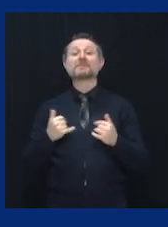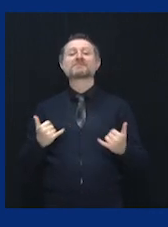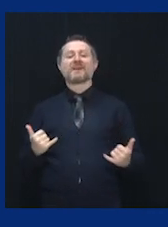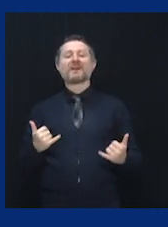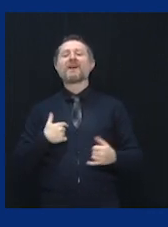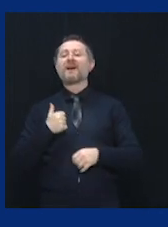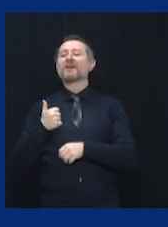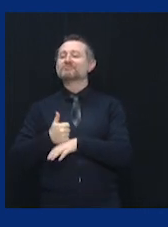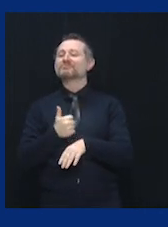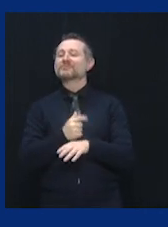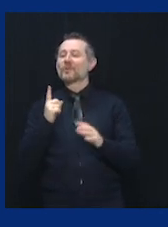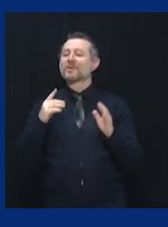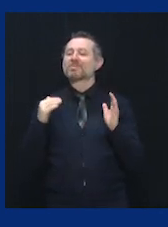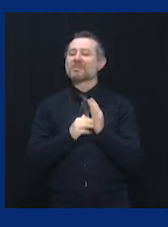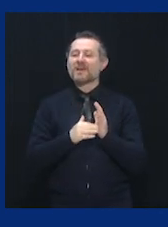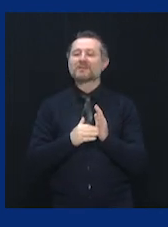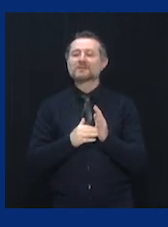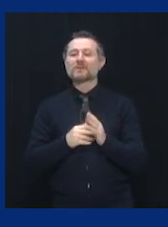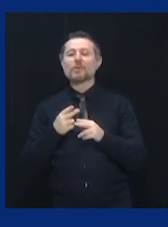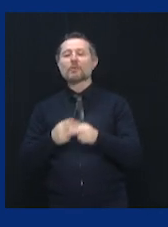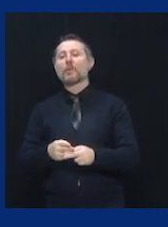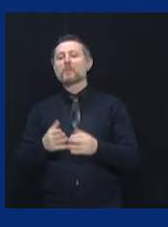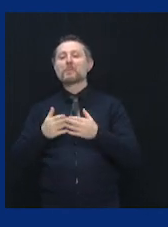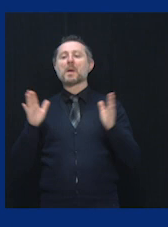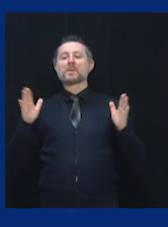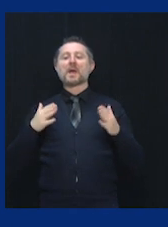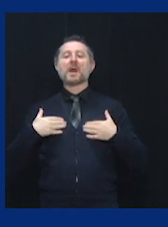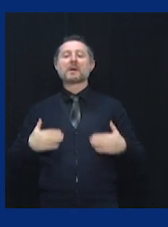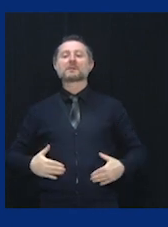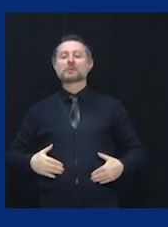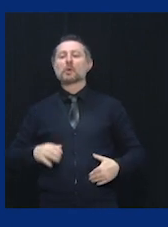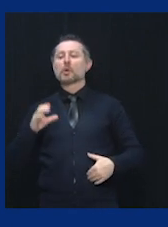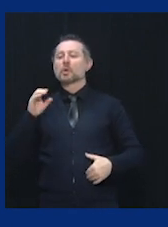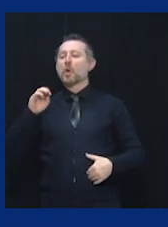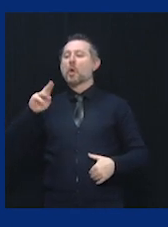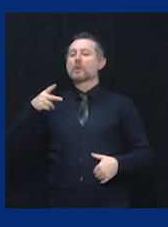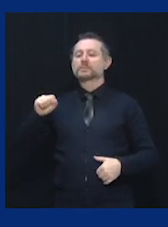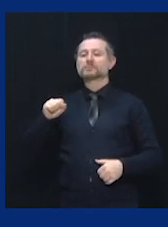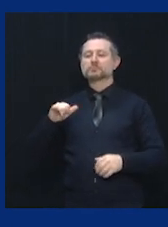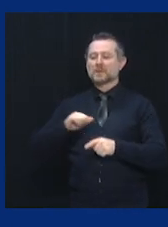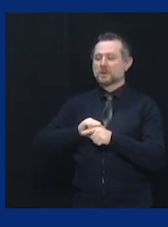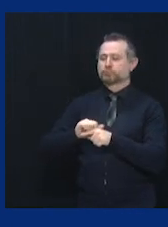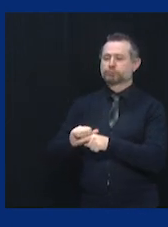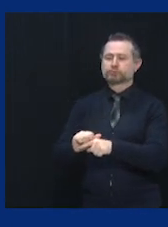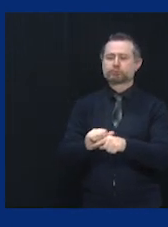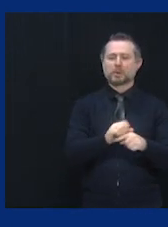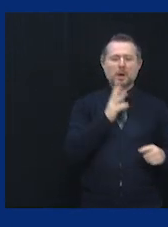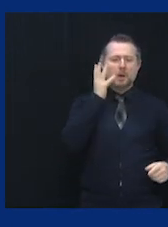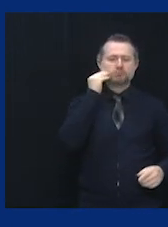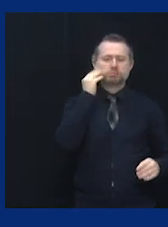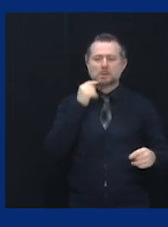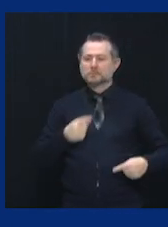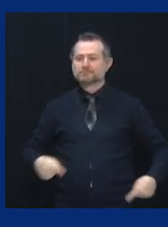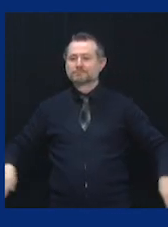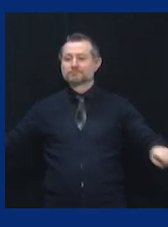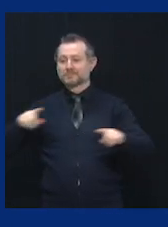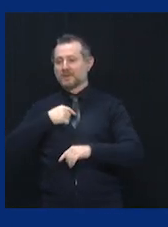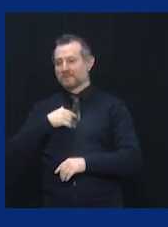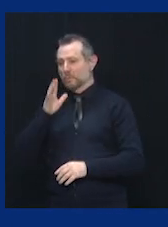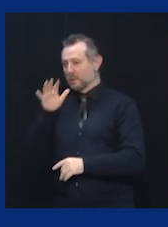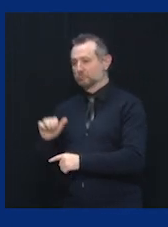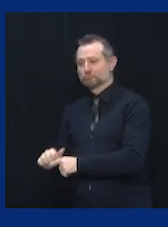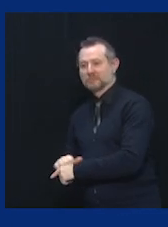corps trained experts to work with communities across the country. We're going to train citizens,